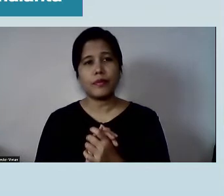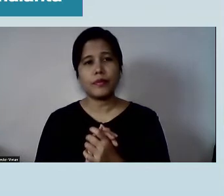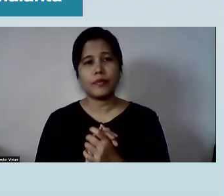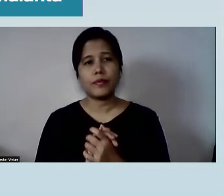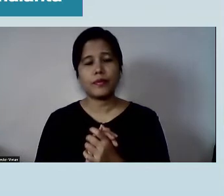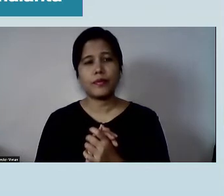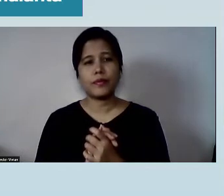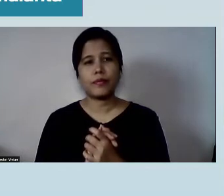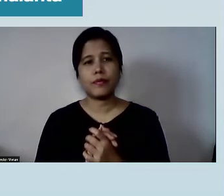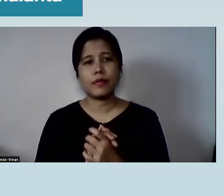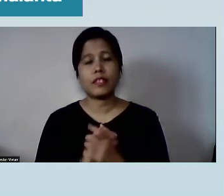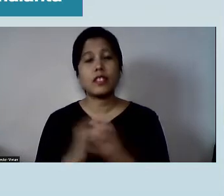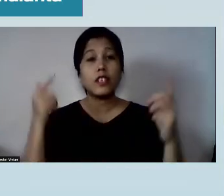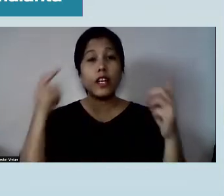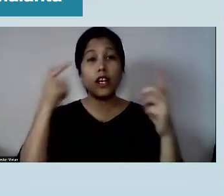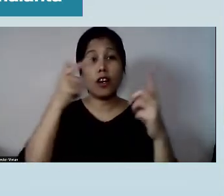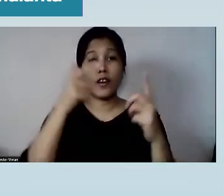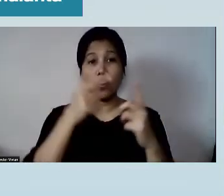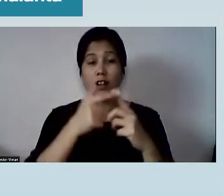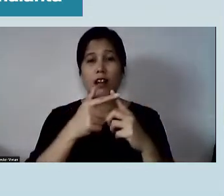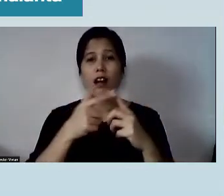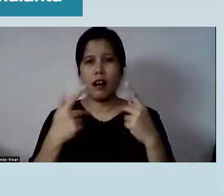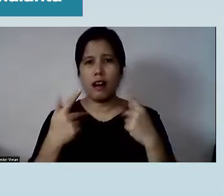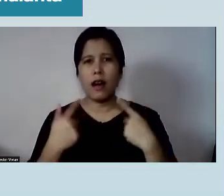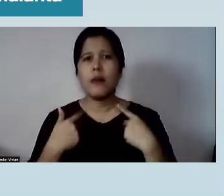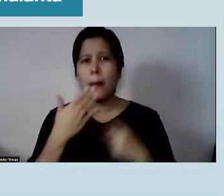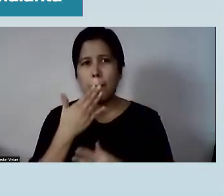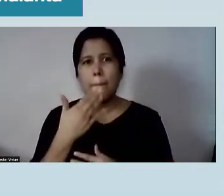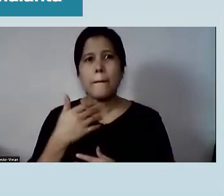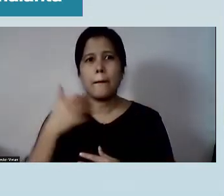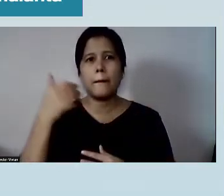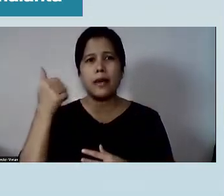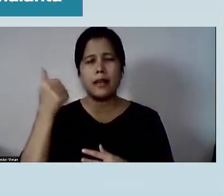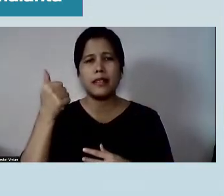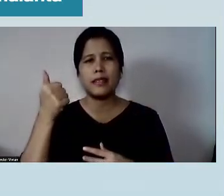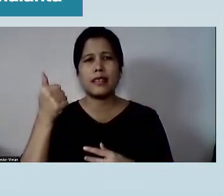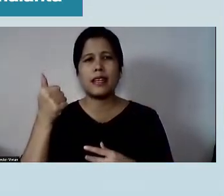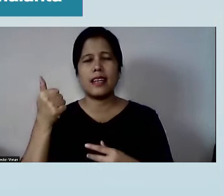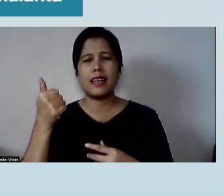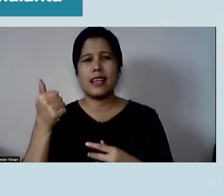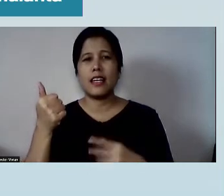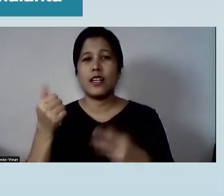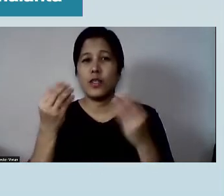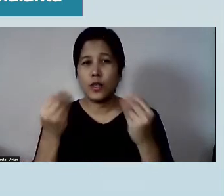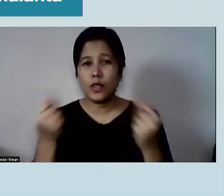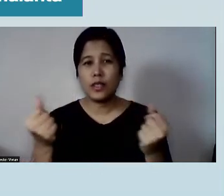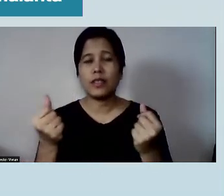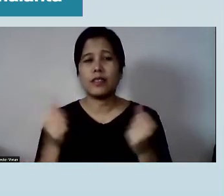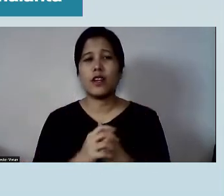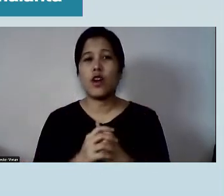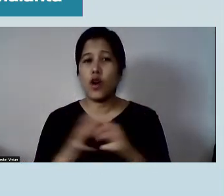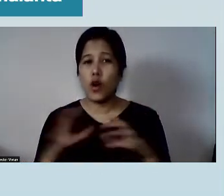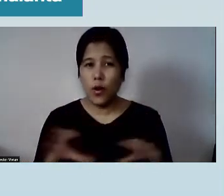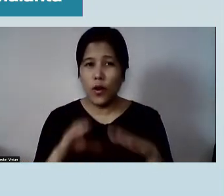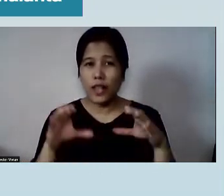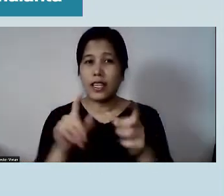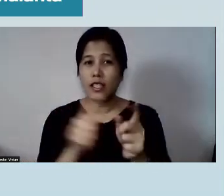The goal is to arrive at the best mix of treatment ingredients working together